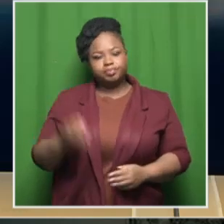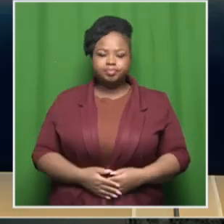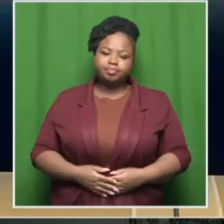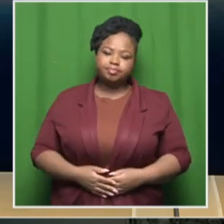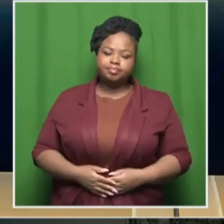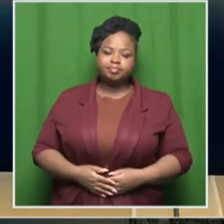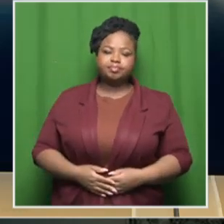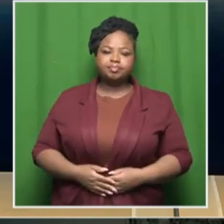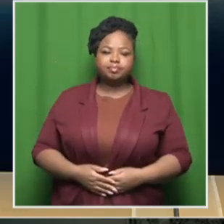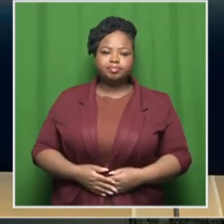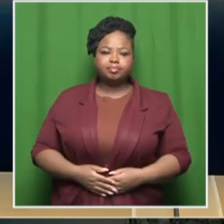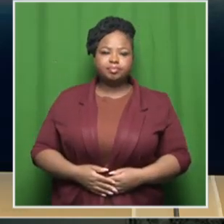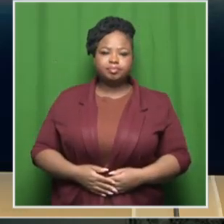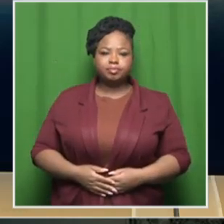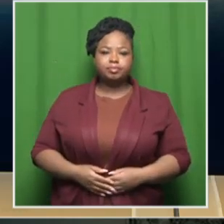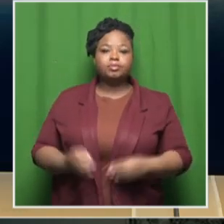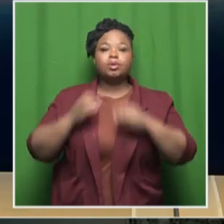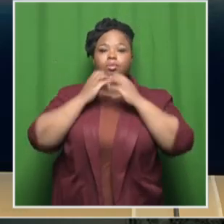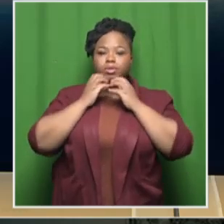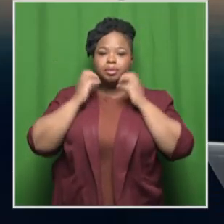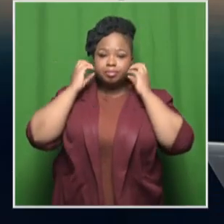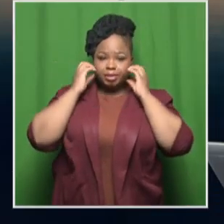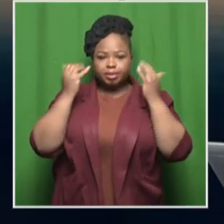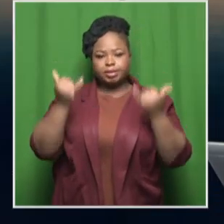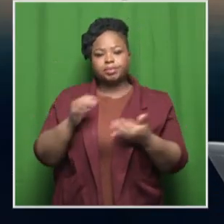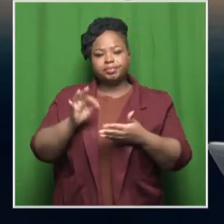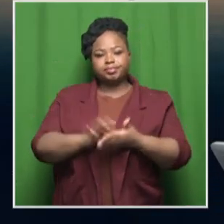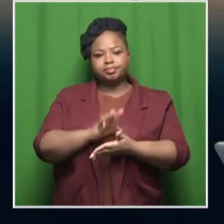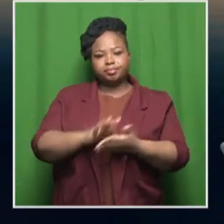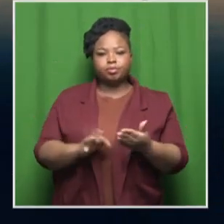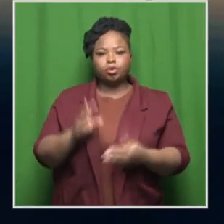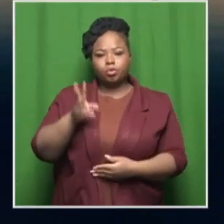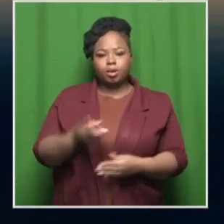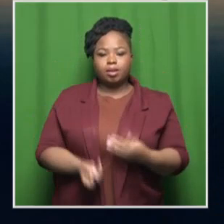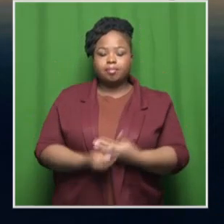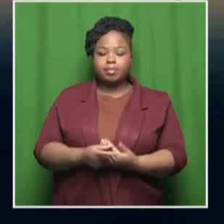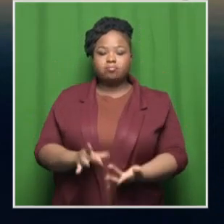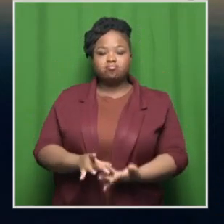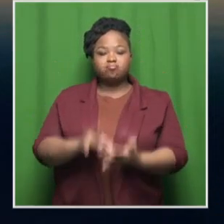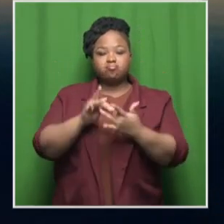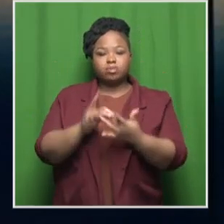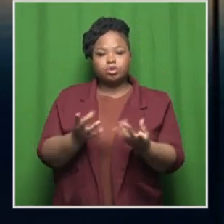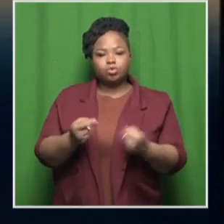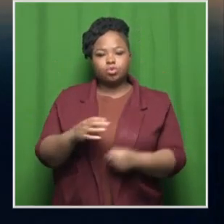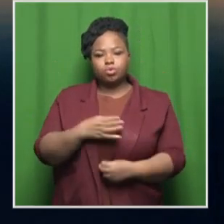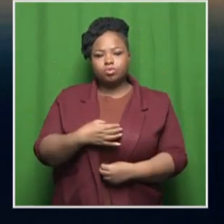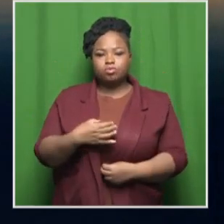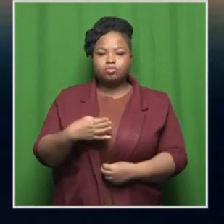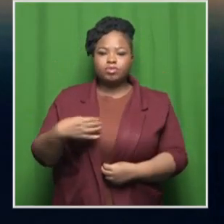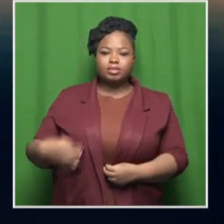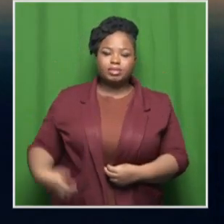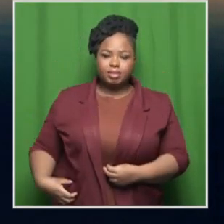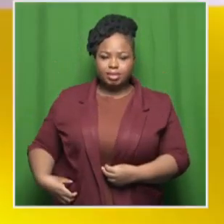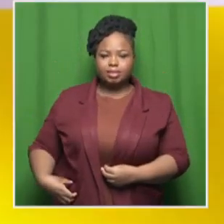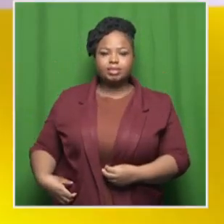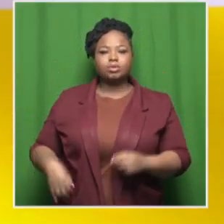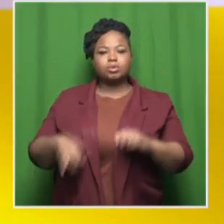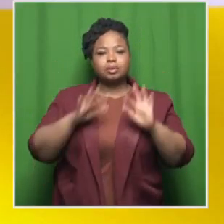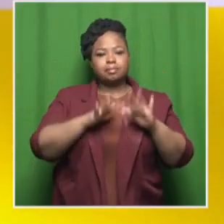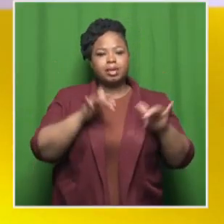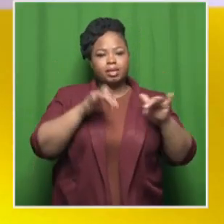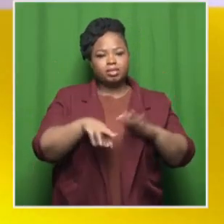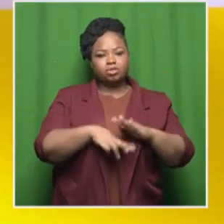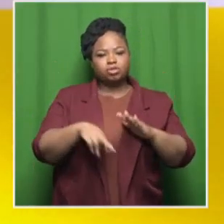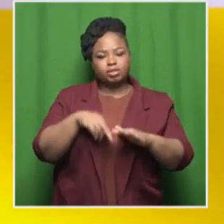Right, moving straight on to that story, Mozambique set to hold general elections to elect its new president, parliament and regional